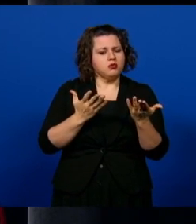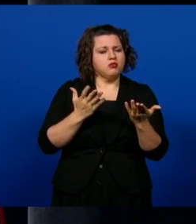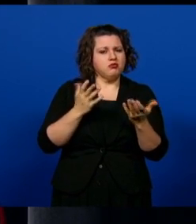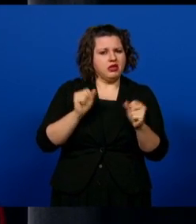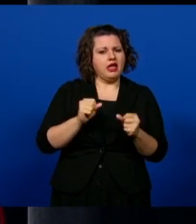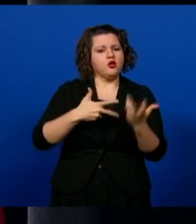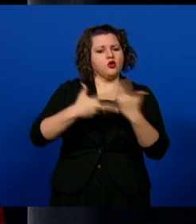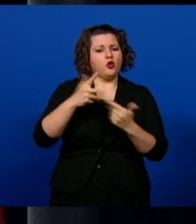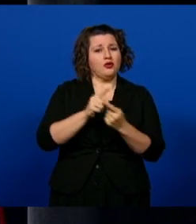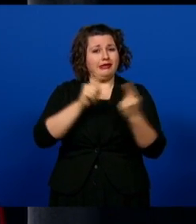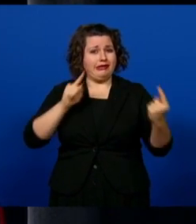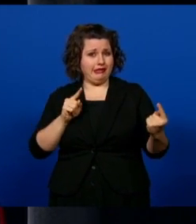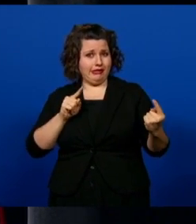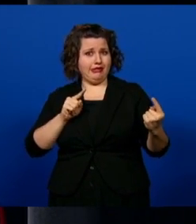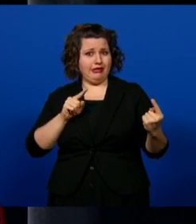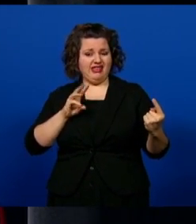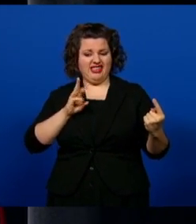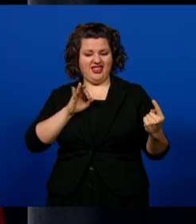than others.